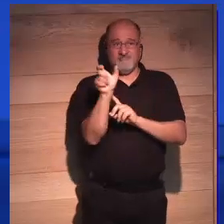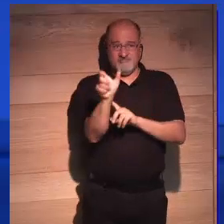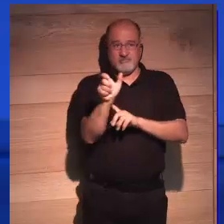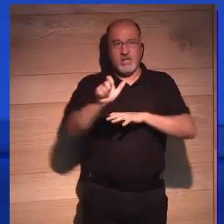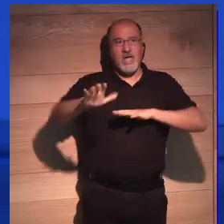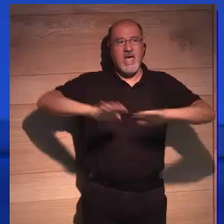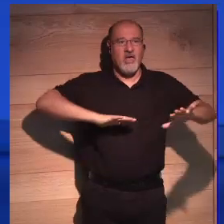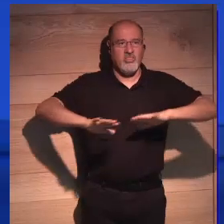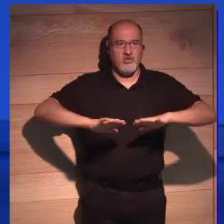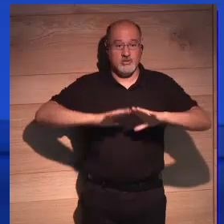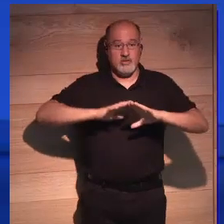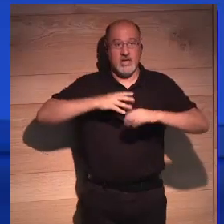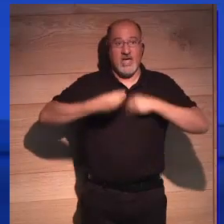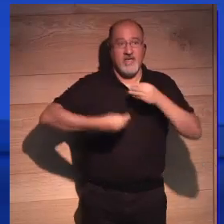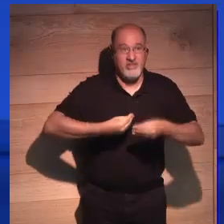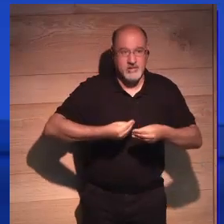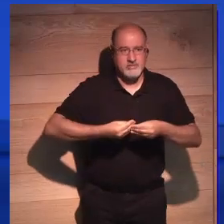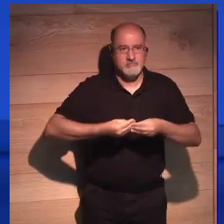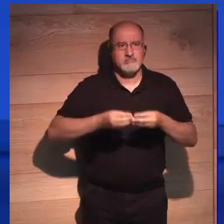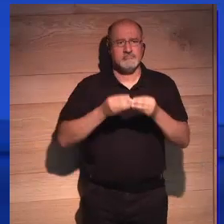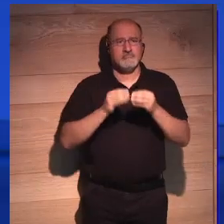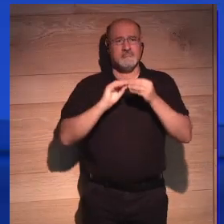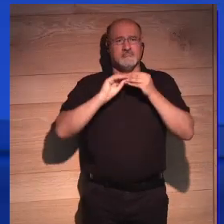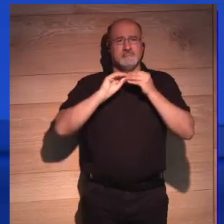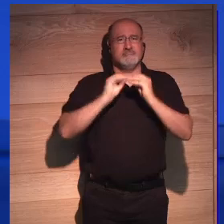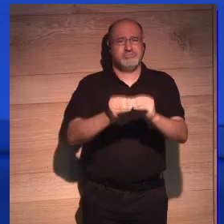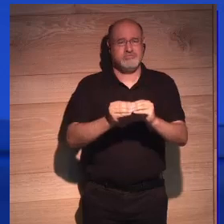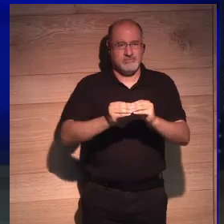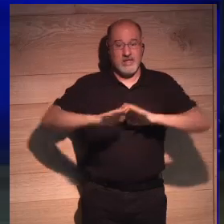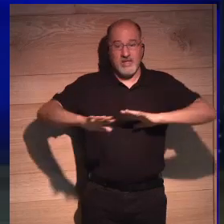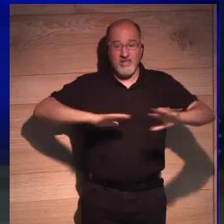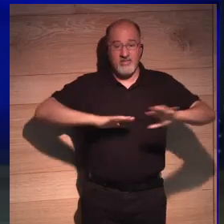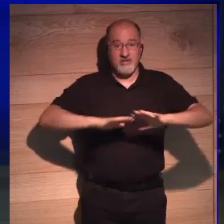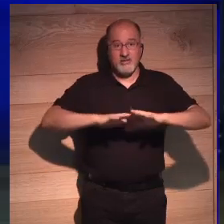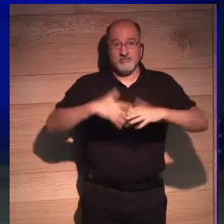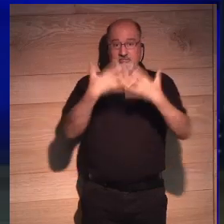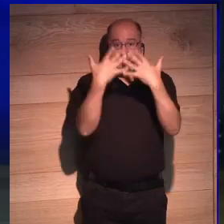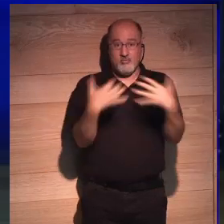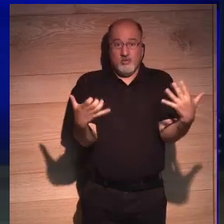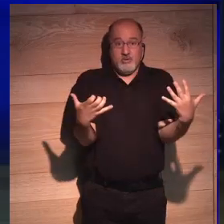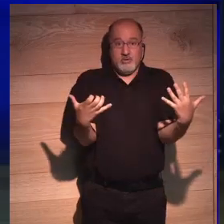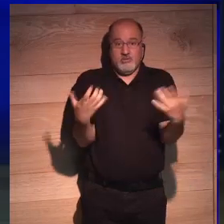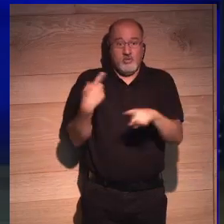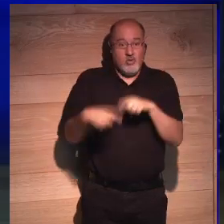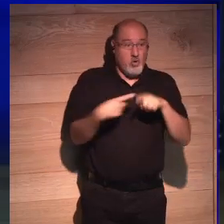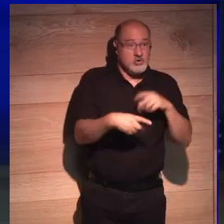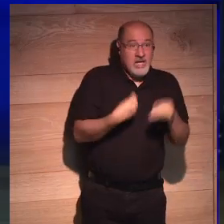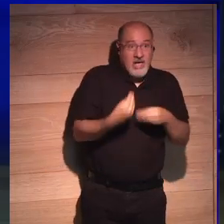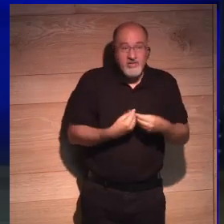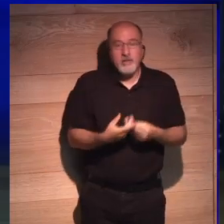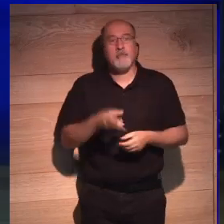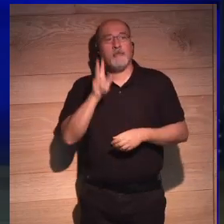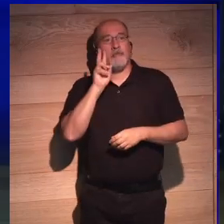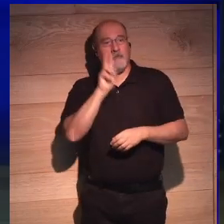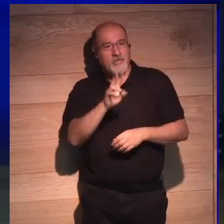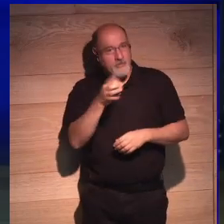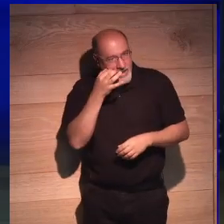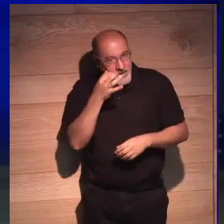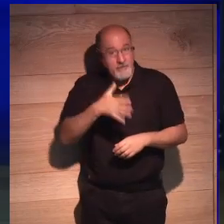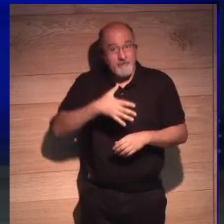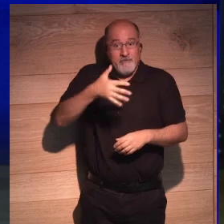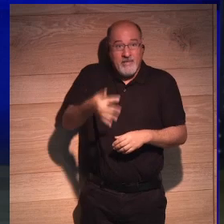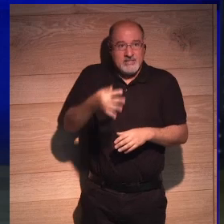are doing as an audience member rather than just seeing, that means it may have